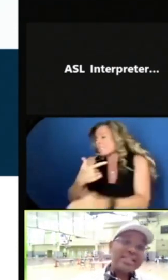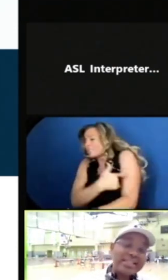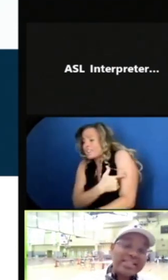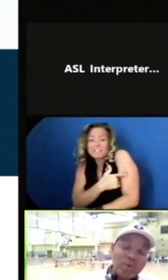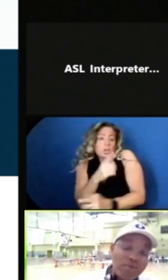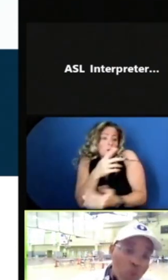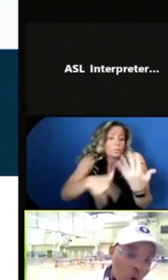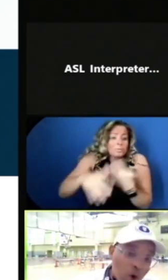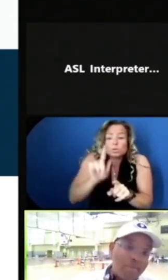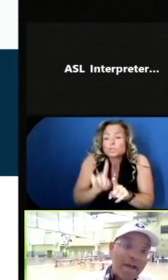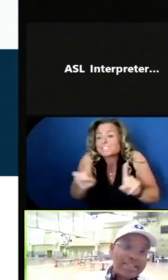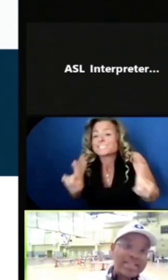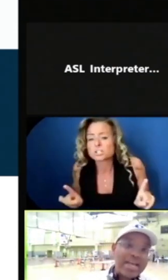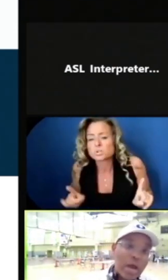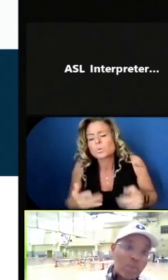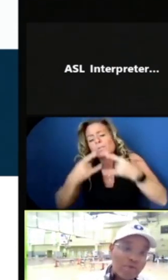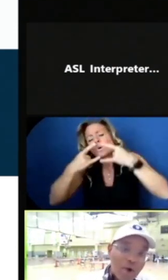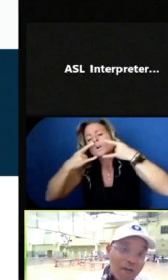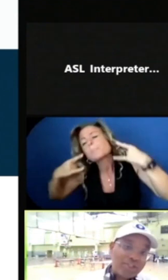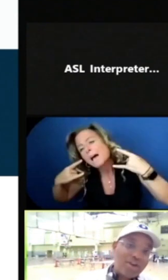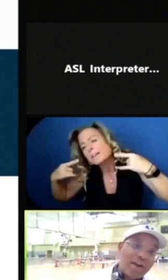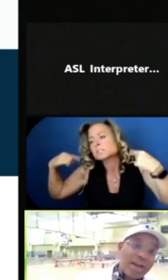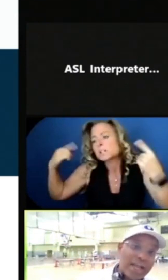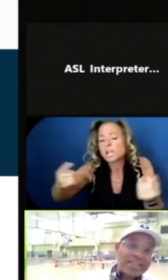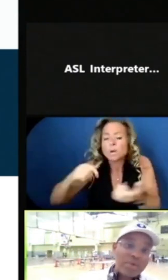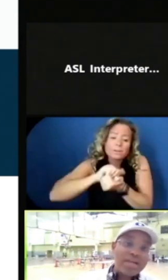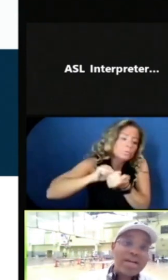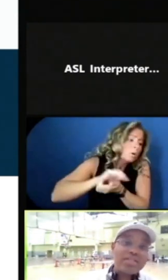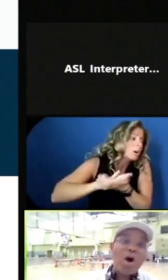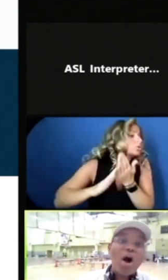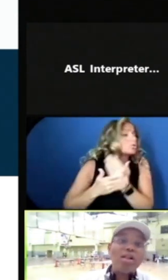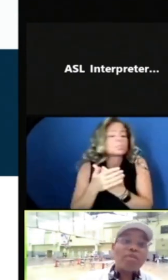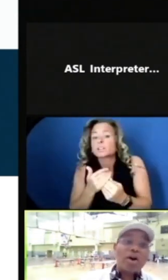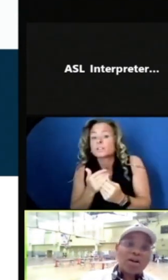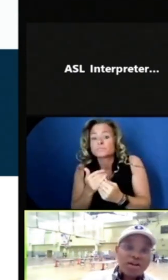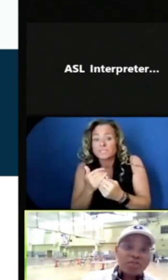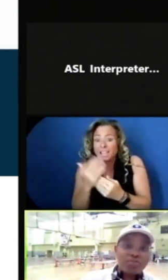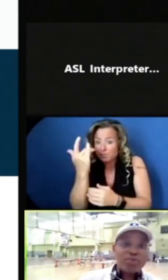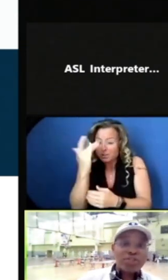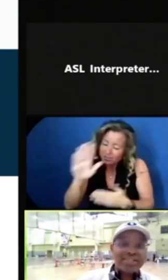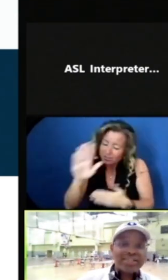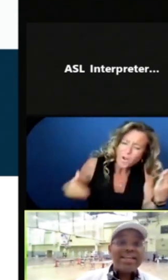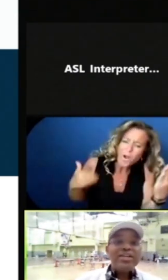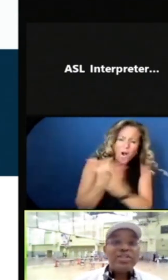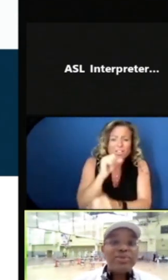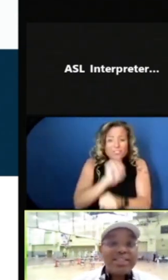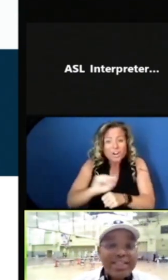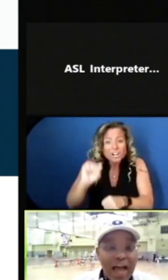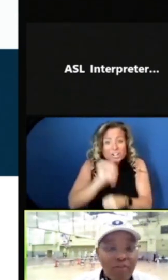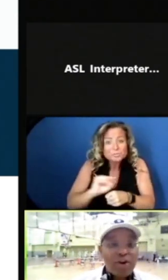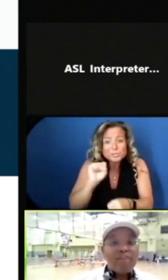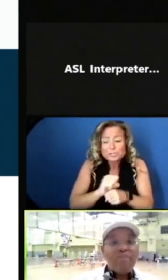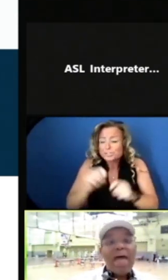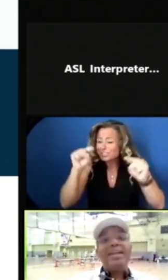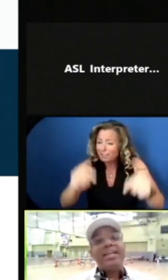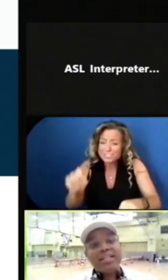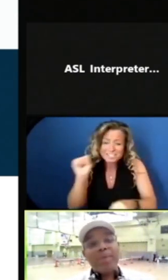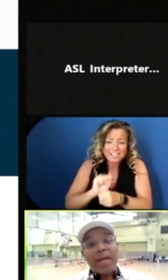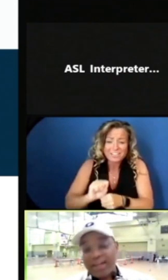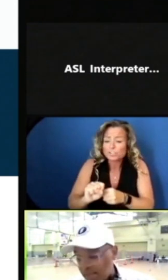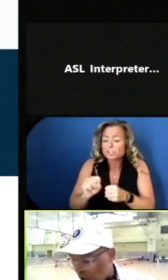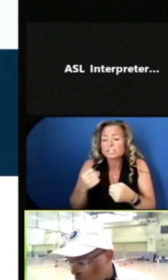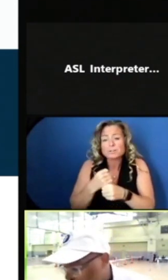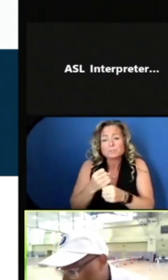socially distanced, and we've worn a mask, and we've washed our hands. And because of all of our contributions to this effort of ending